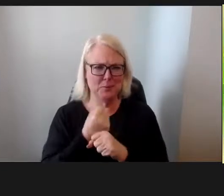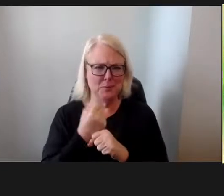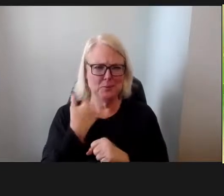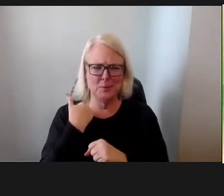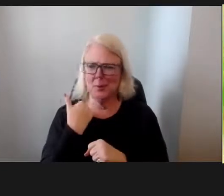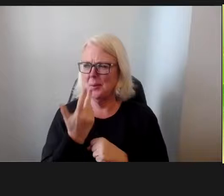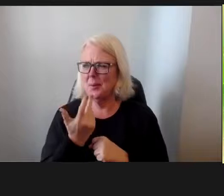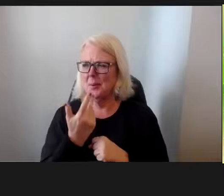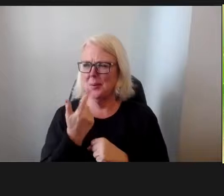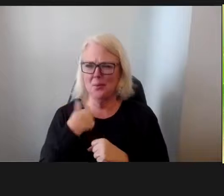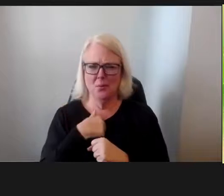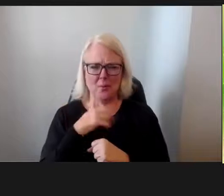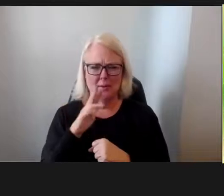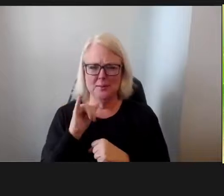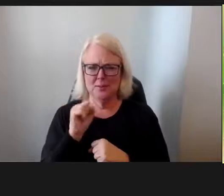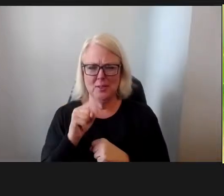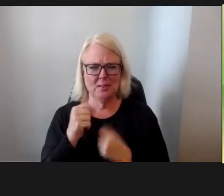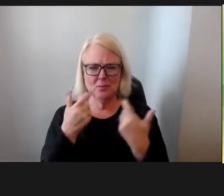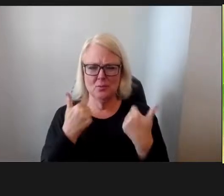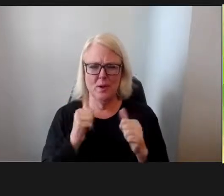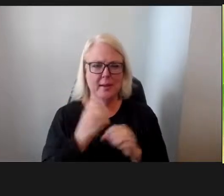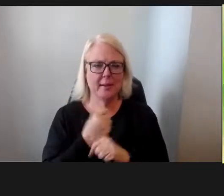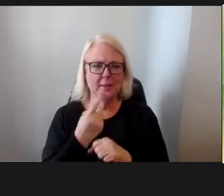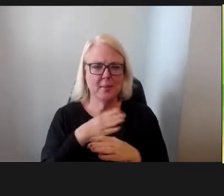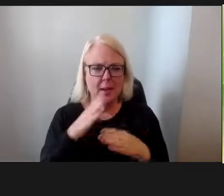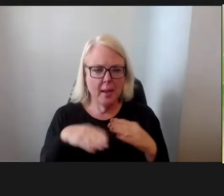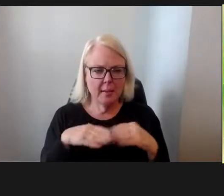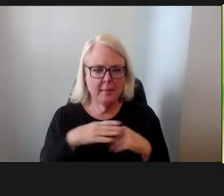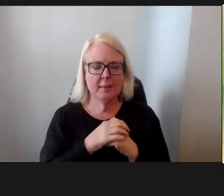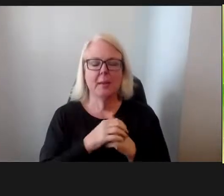were basically trying to get something done.